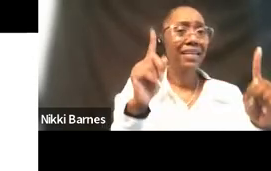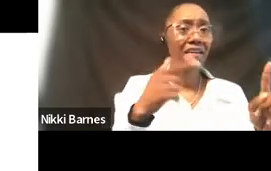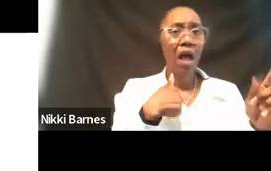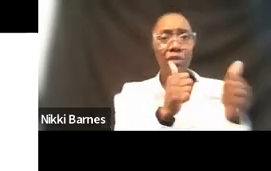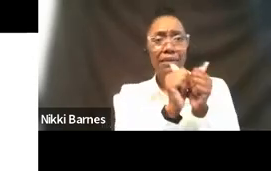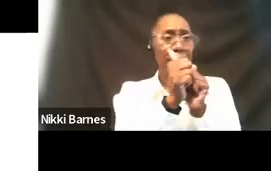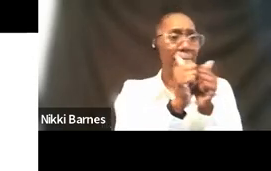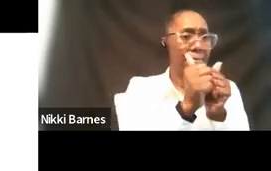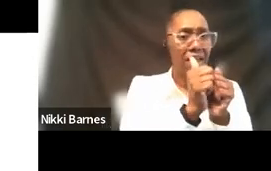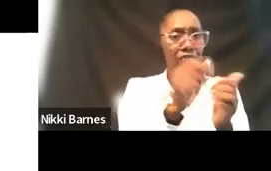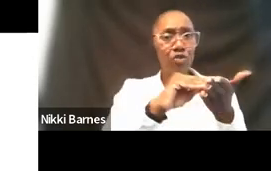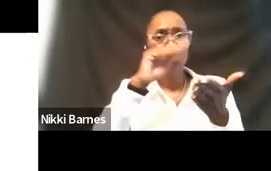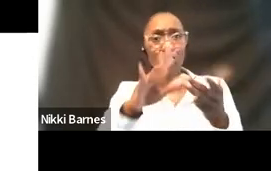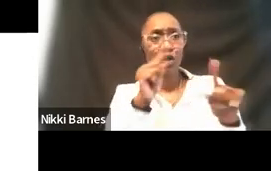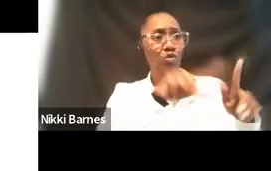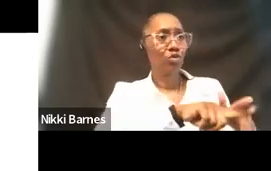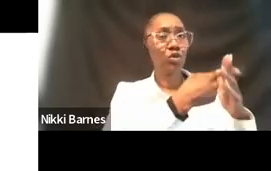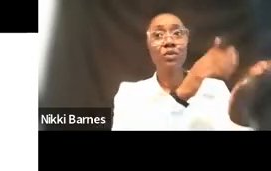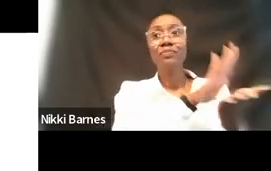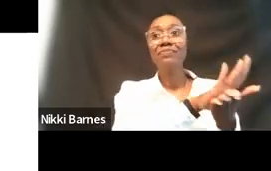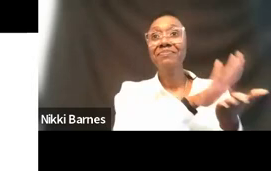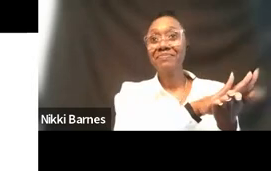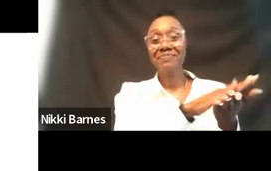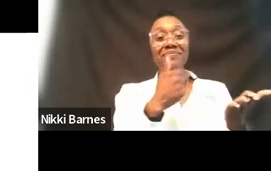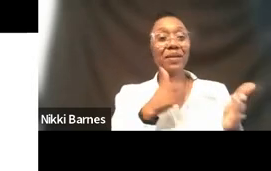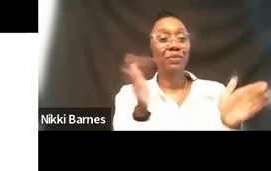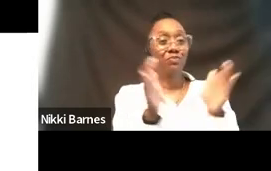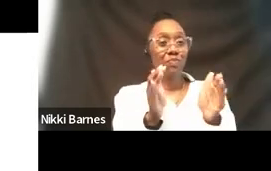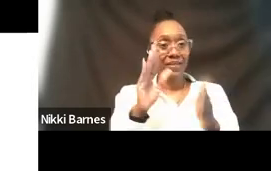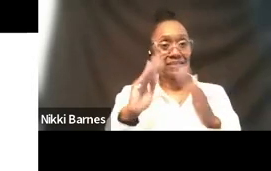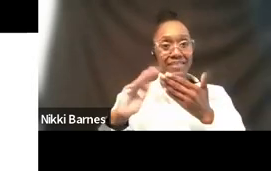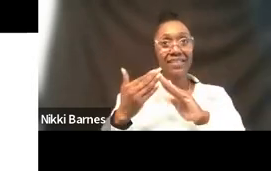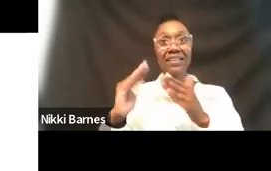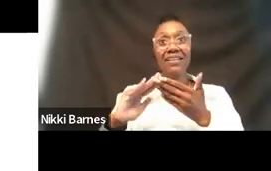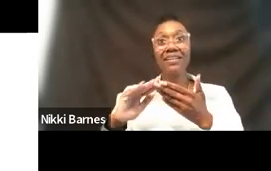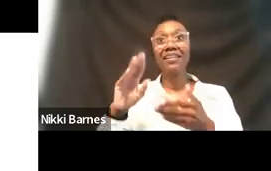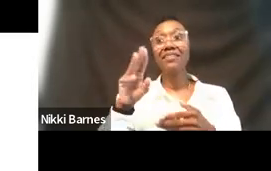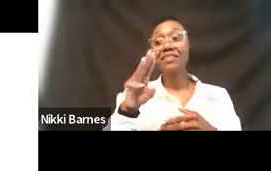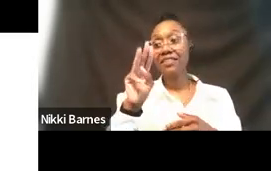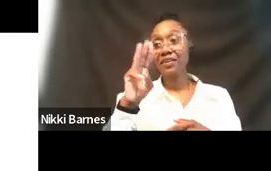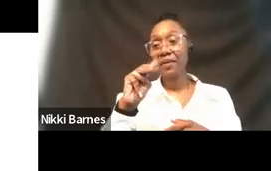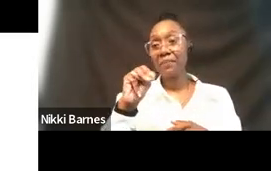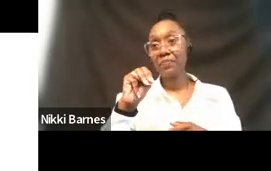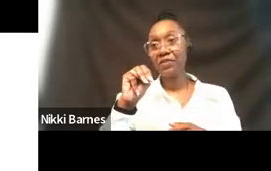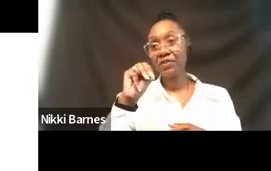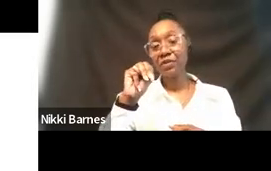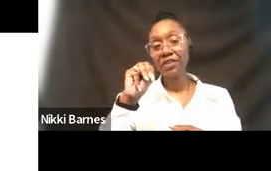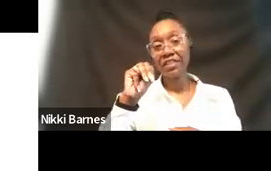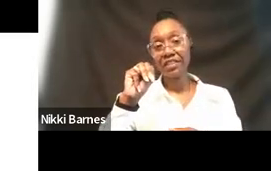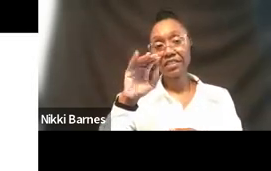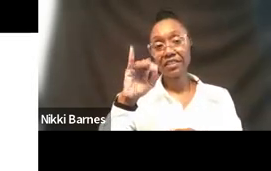into school. And because I was from a smaller city in Mississippi, I had the opportunity to go to preschool with the same